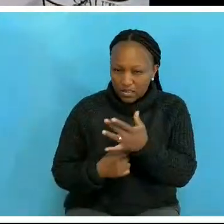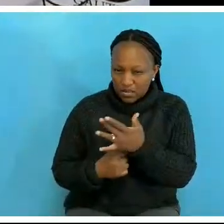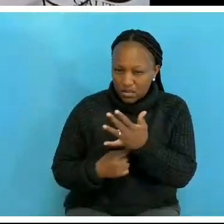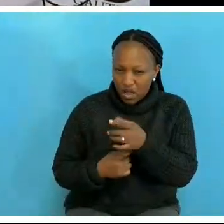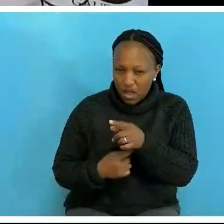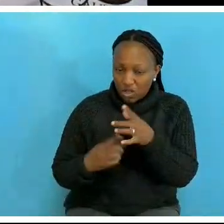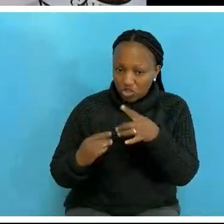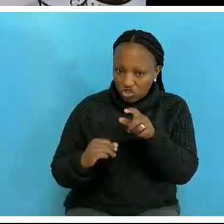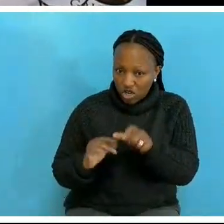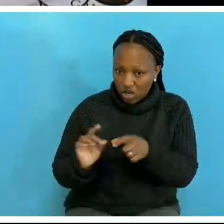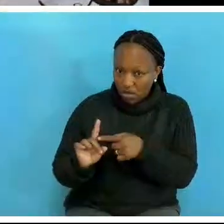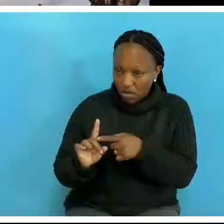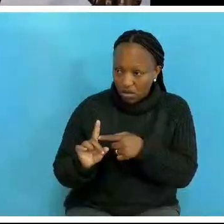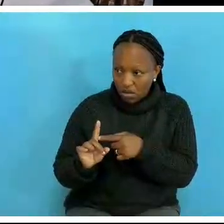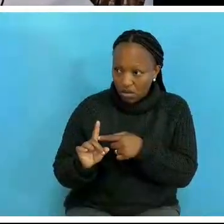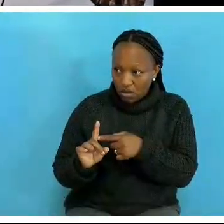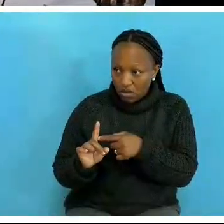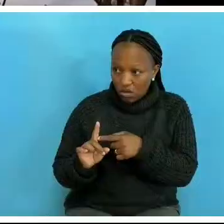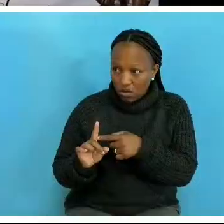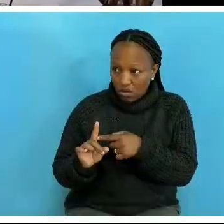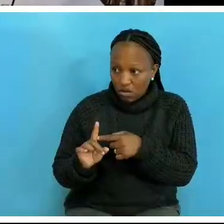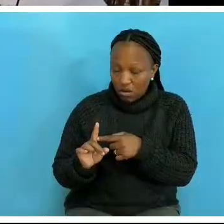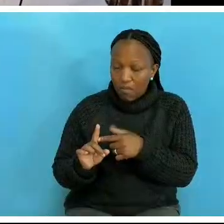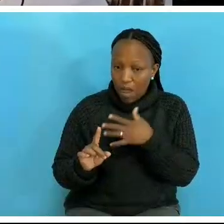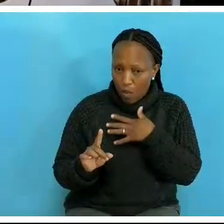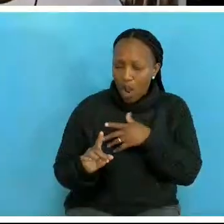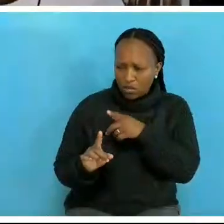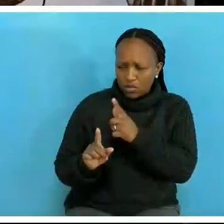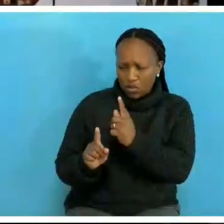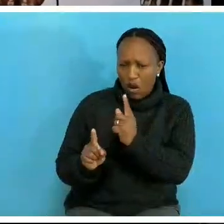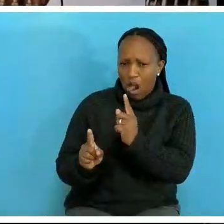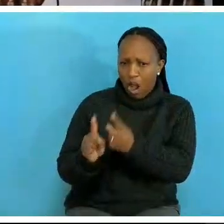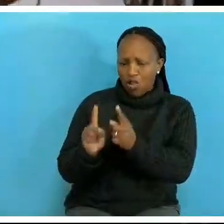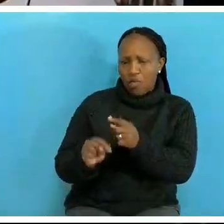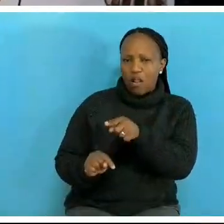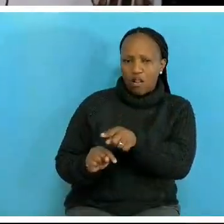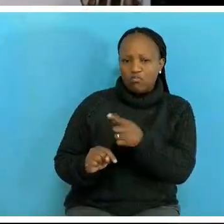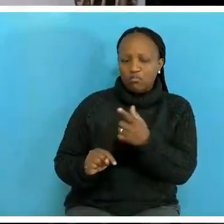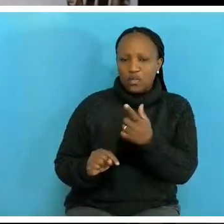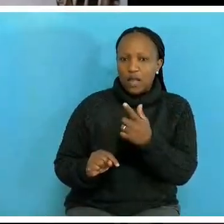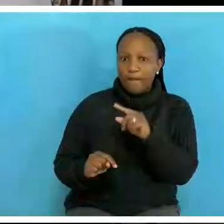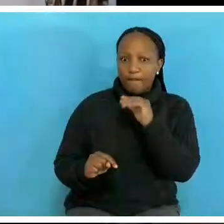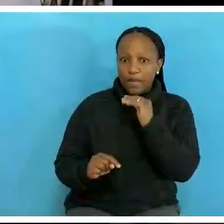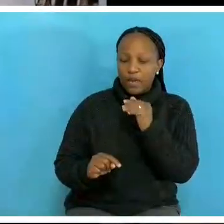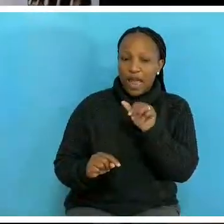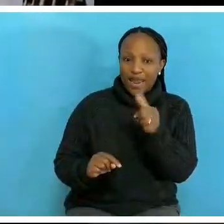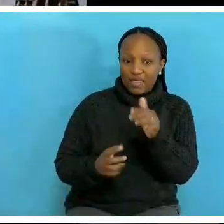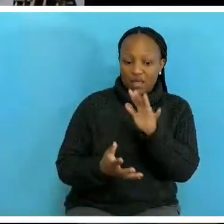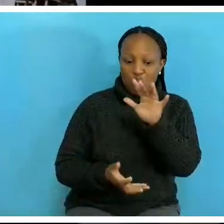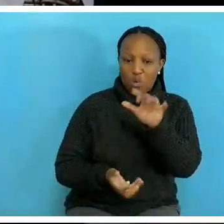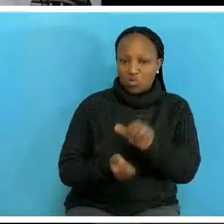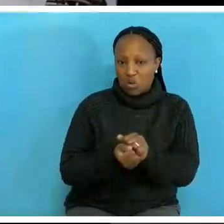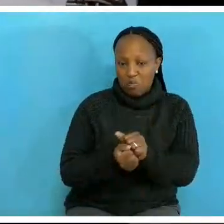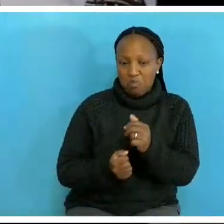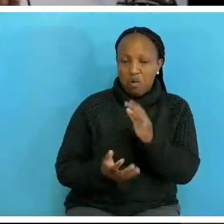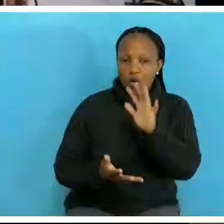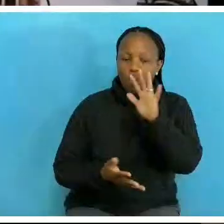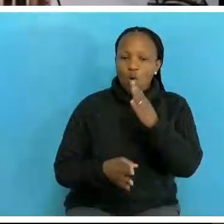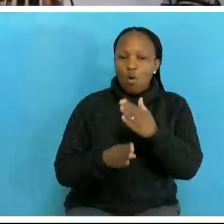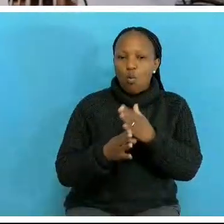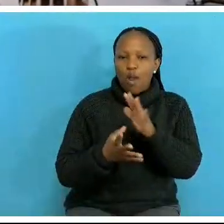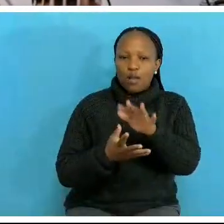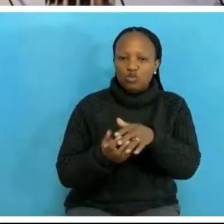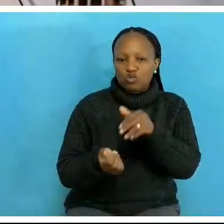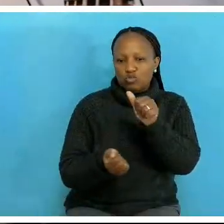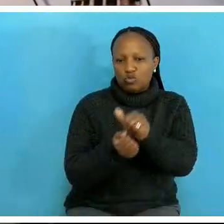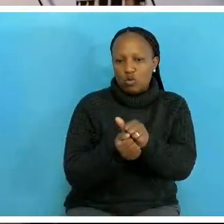Mr. Chair, I'm going to keep you accountable. I hope this is not just another workshop where government come